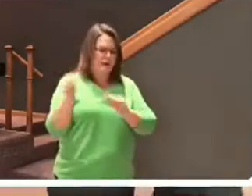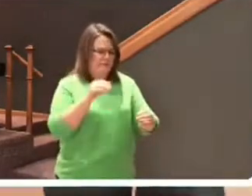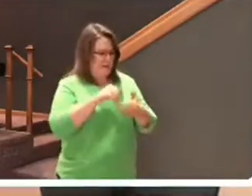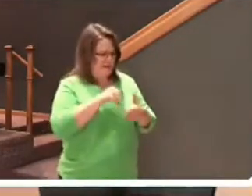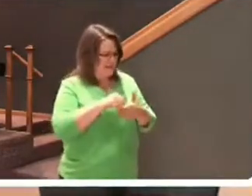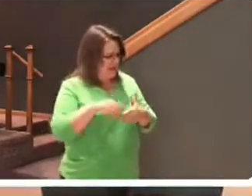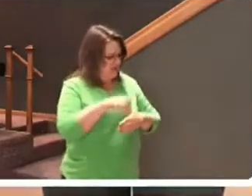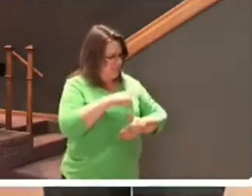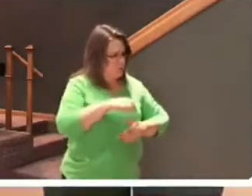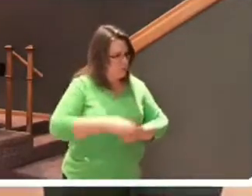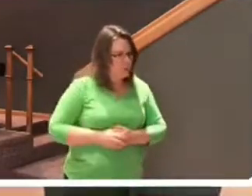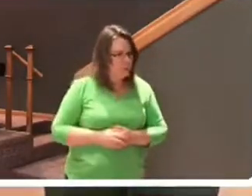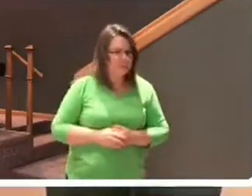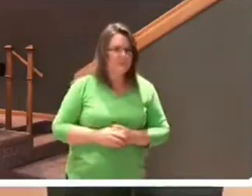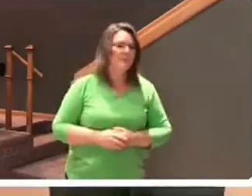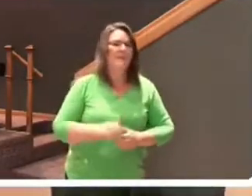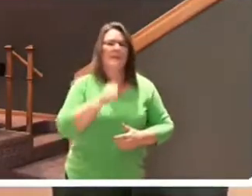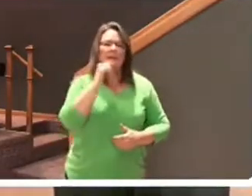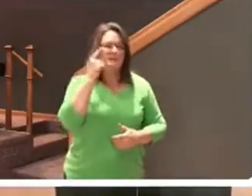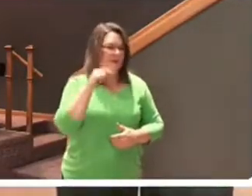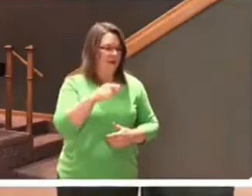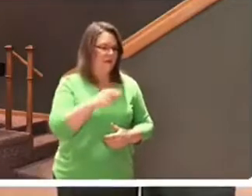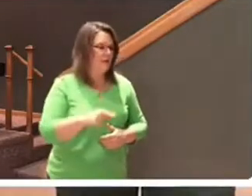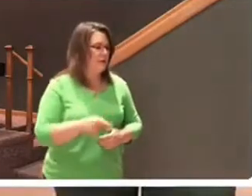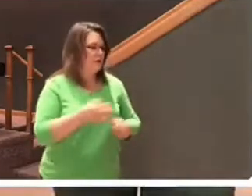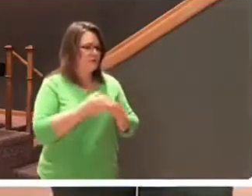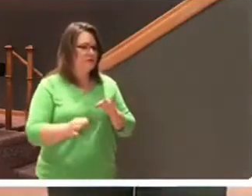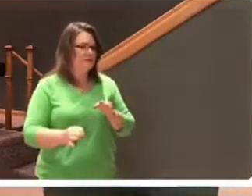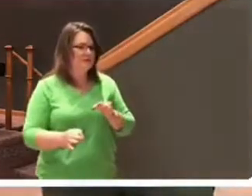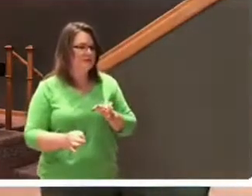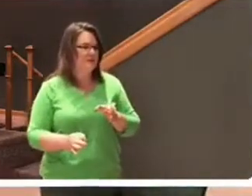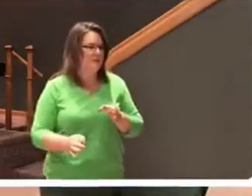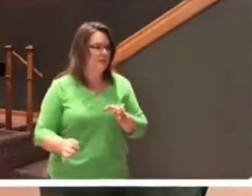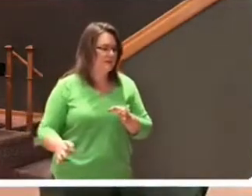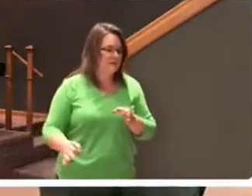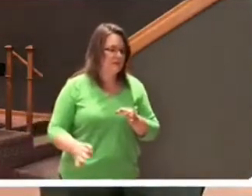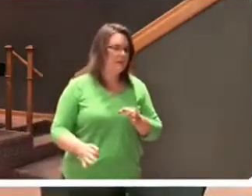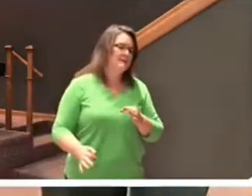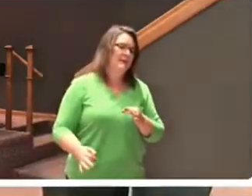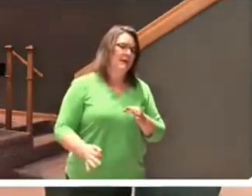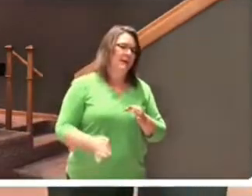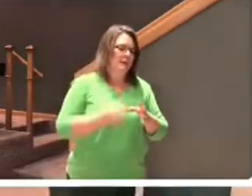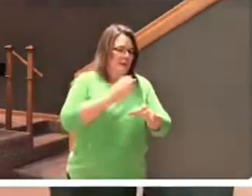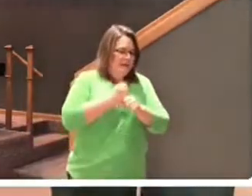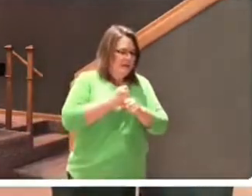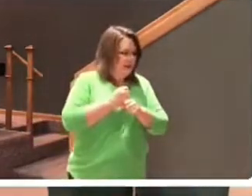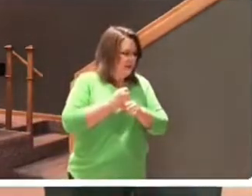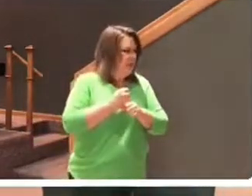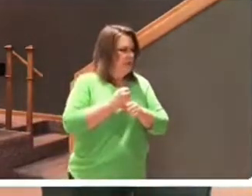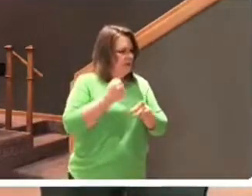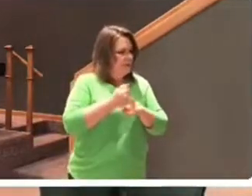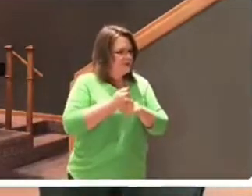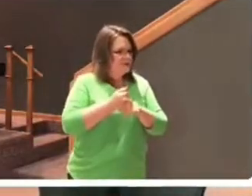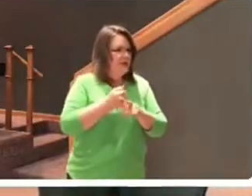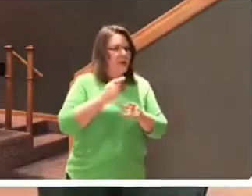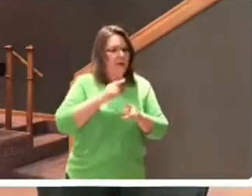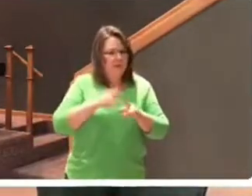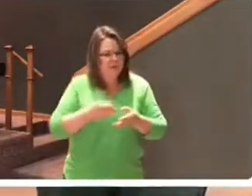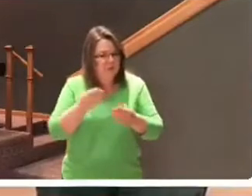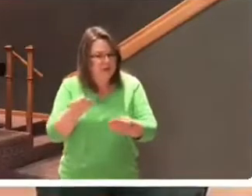of you? And it's not for you to simply consume. It is for you to give. You